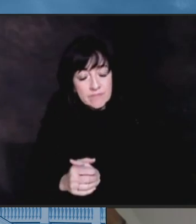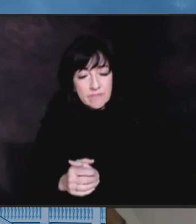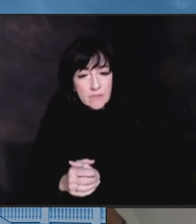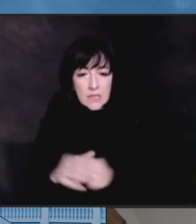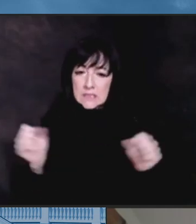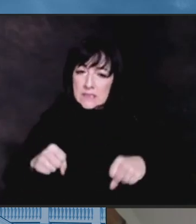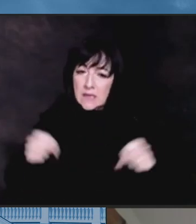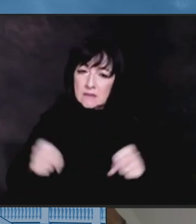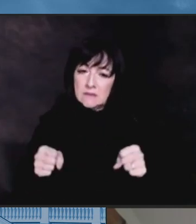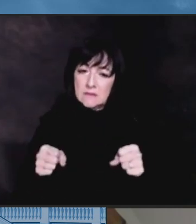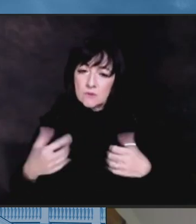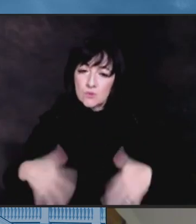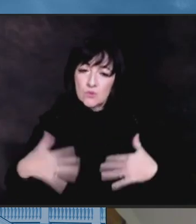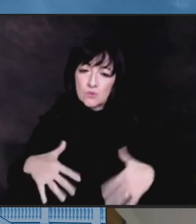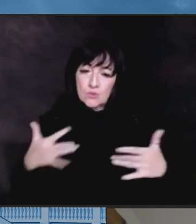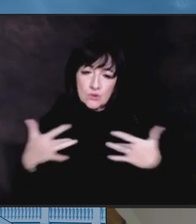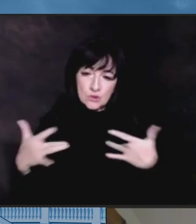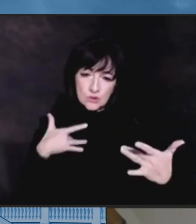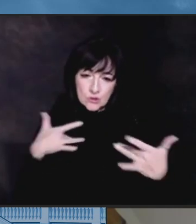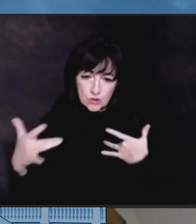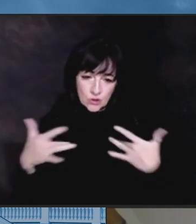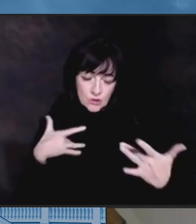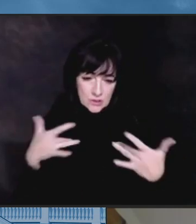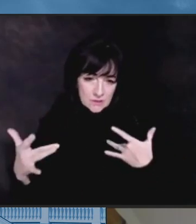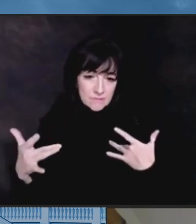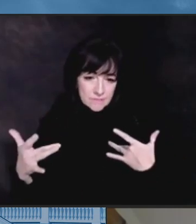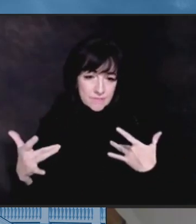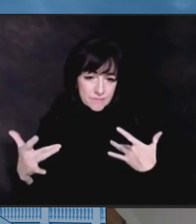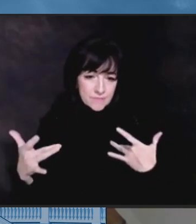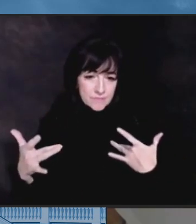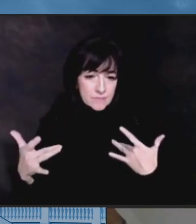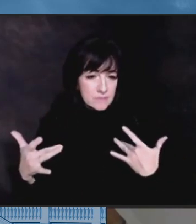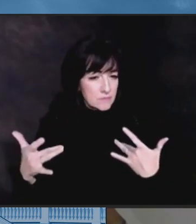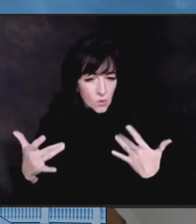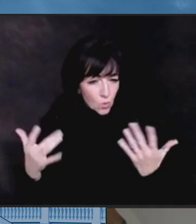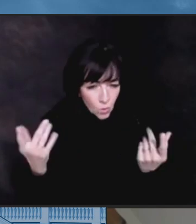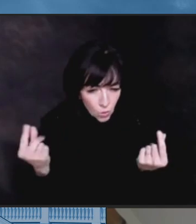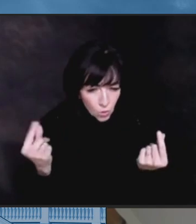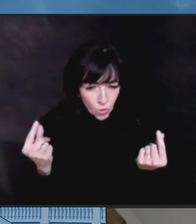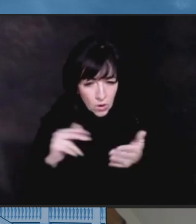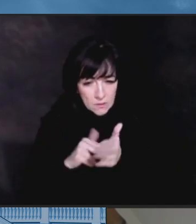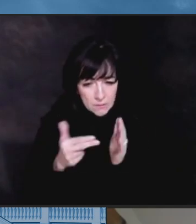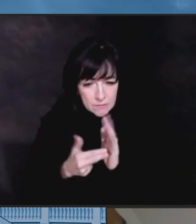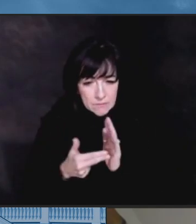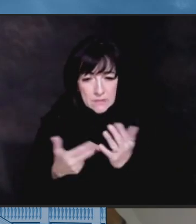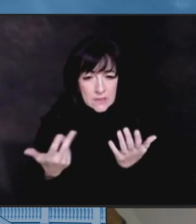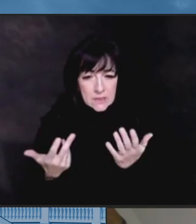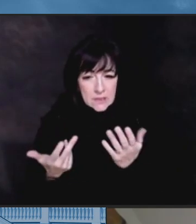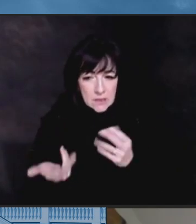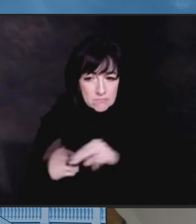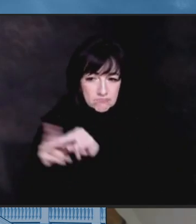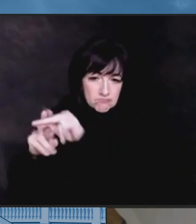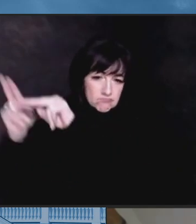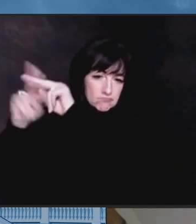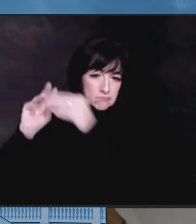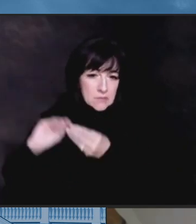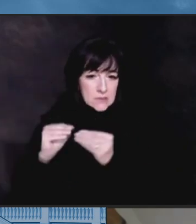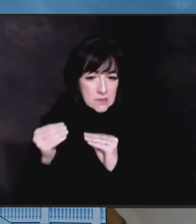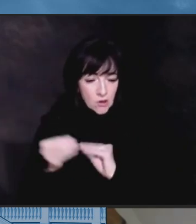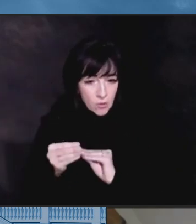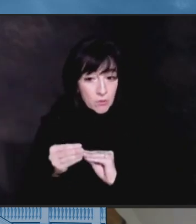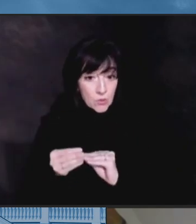frankly, and we'll talk a little bit about that, is the rise in hospitalizations. From the early days back in the